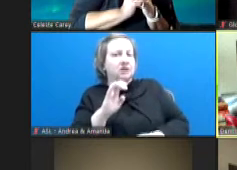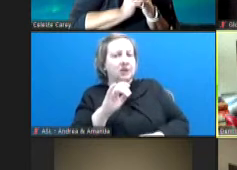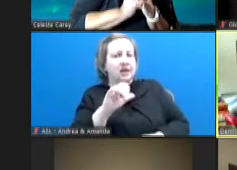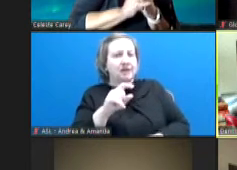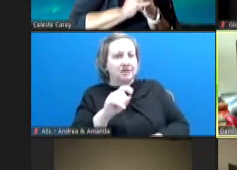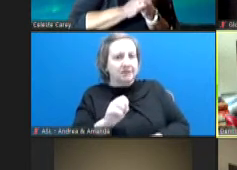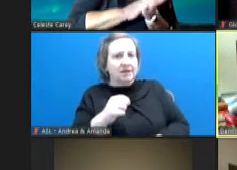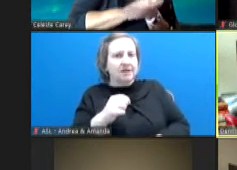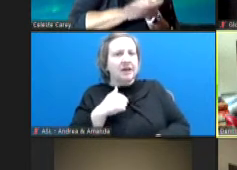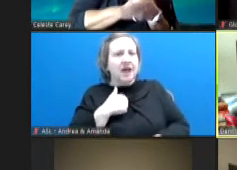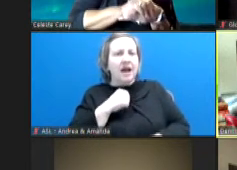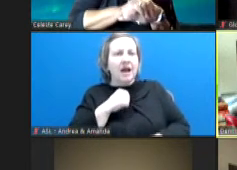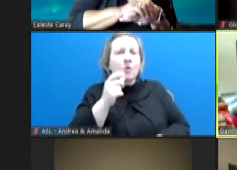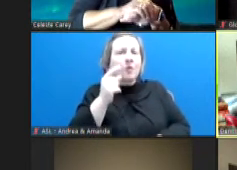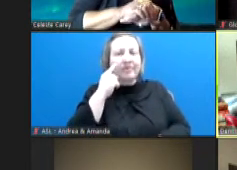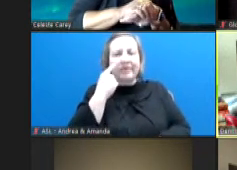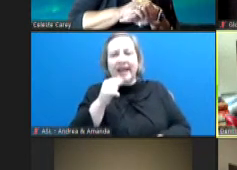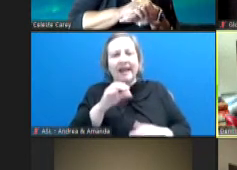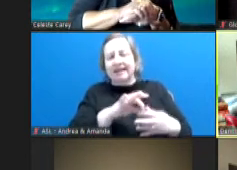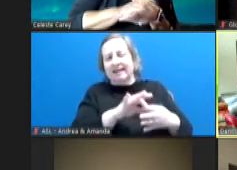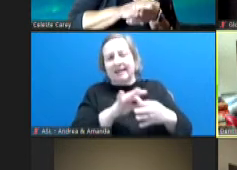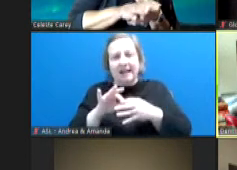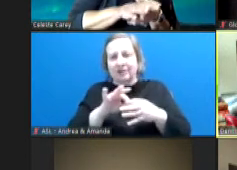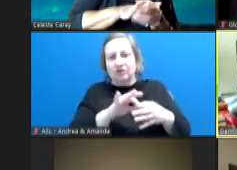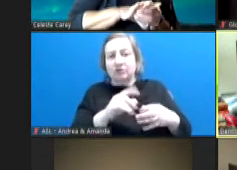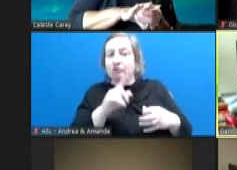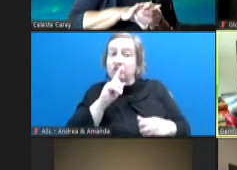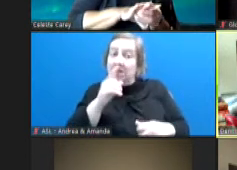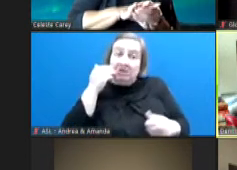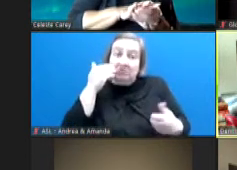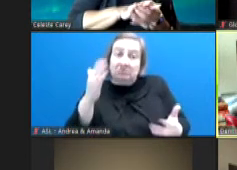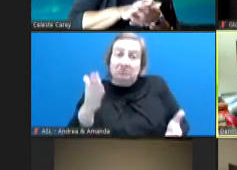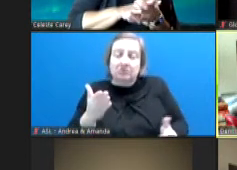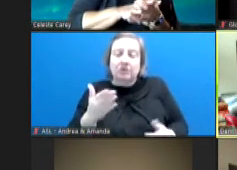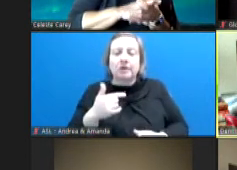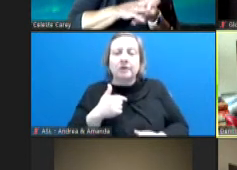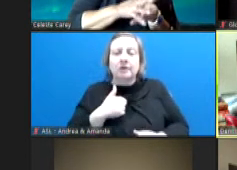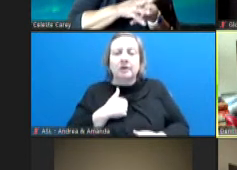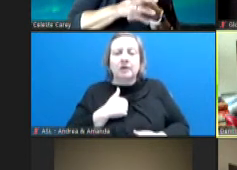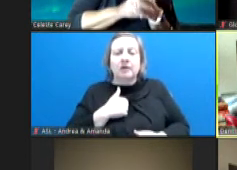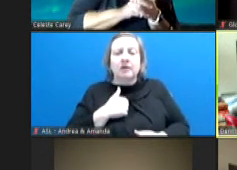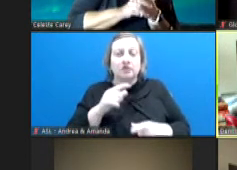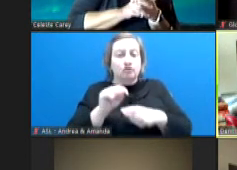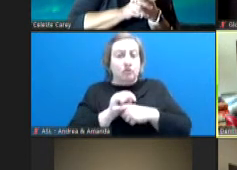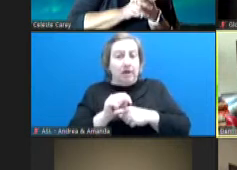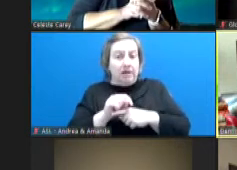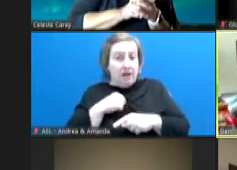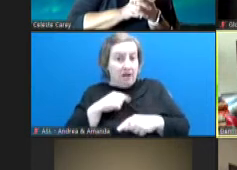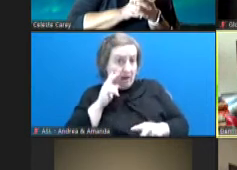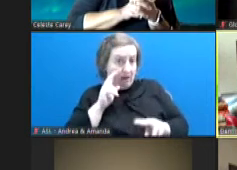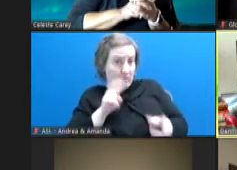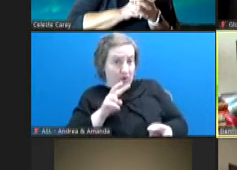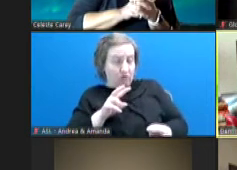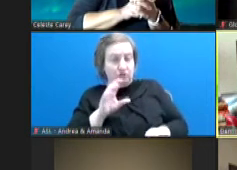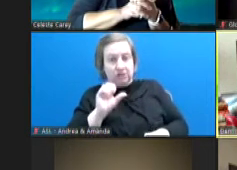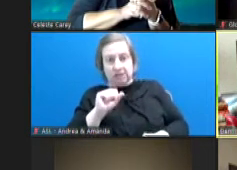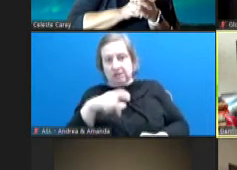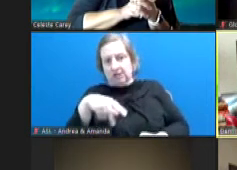I don't think there's a connection. I don't know for sure. The training I observed was in